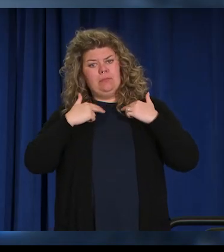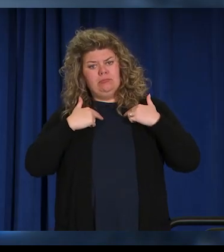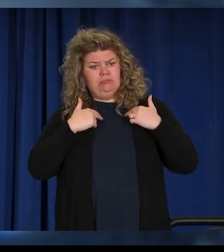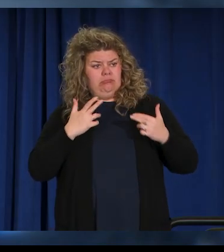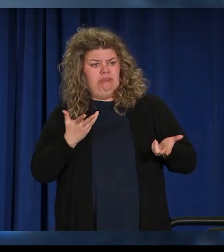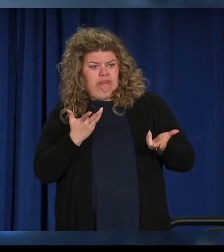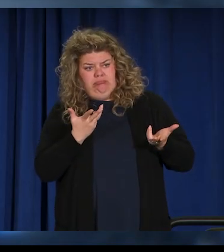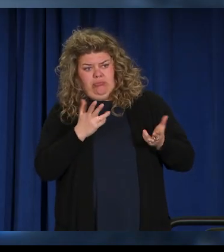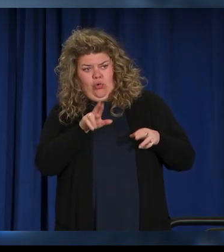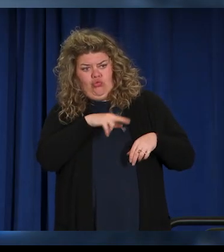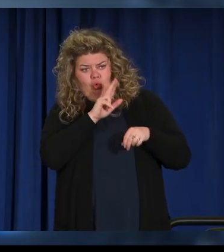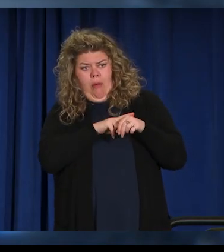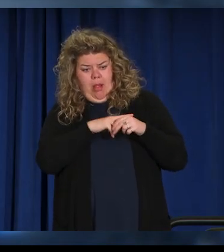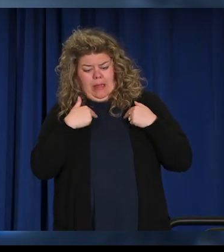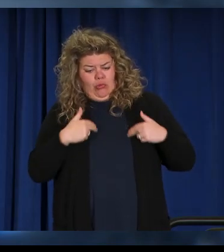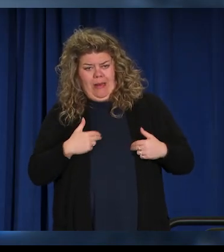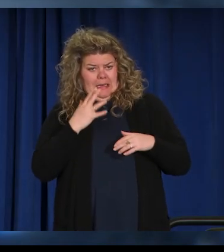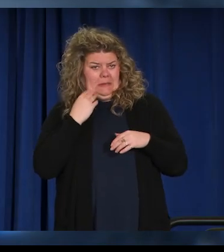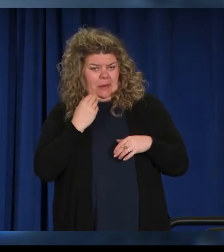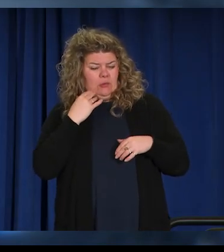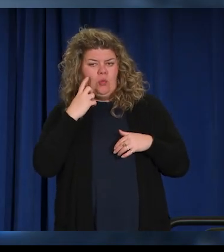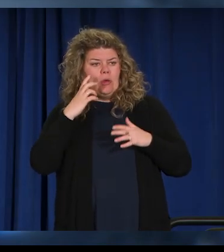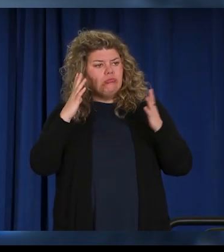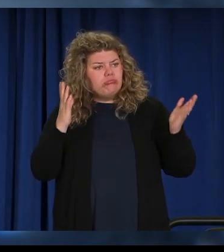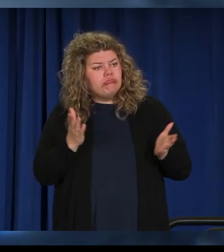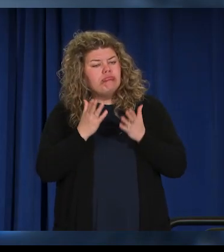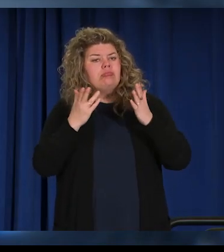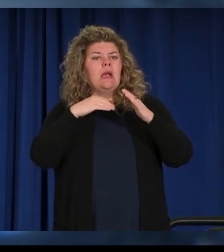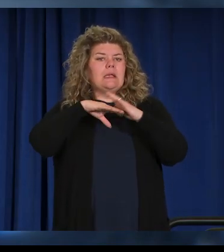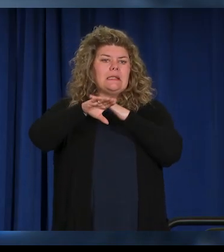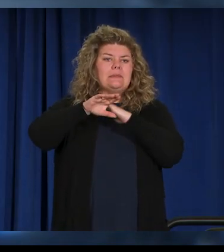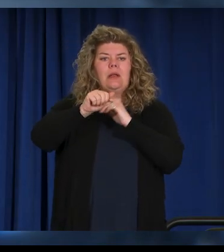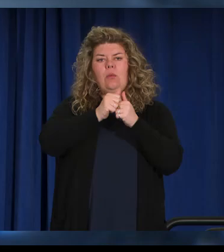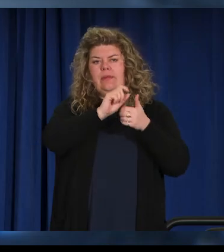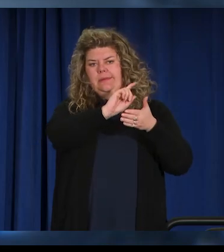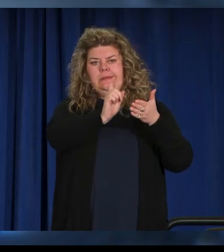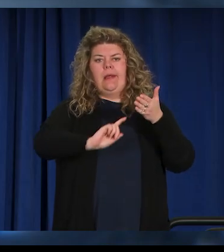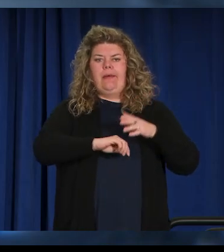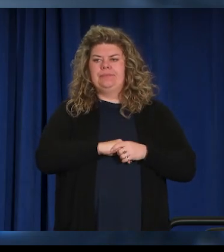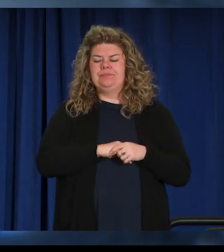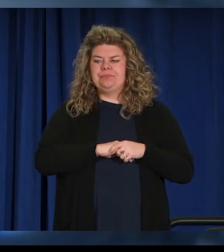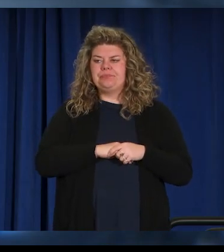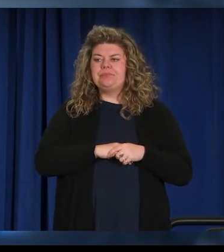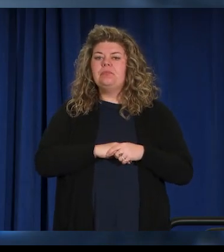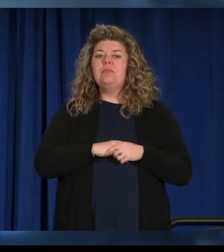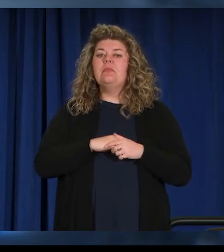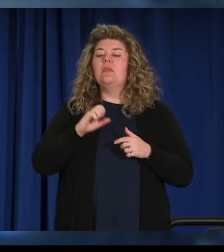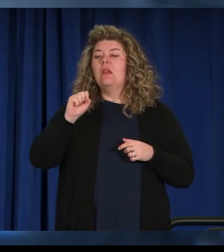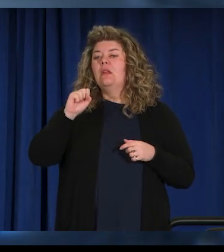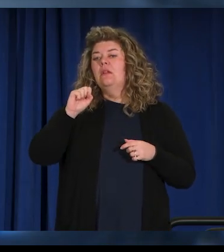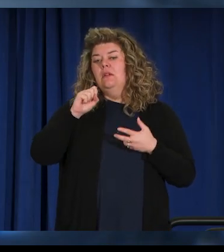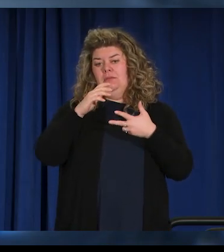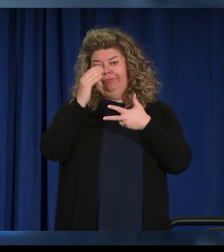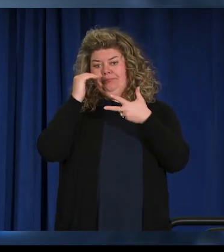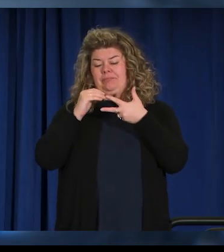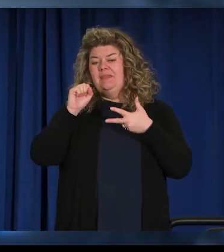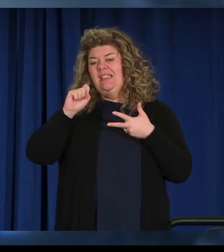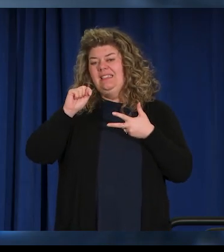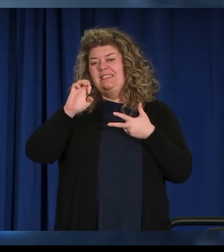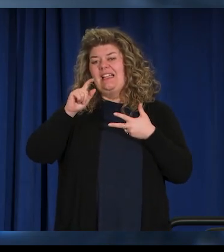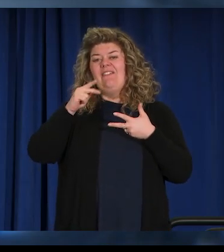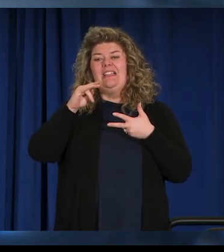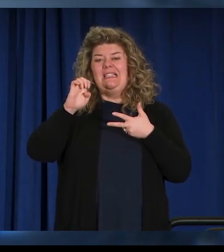experience and to build enthusiasm for accessibility by design. Stephanie Peck is the